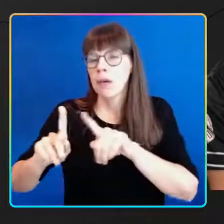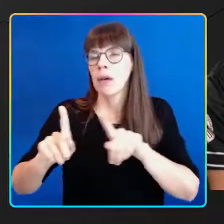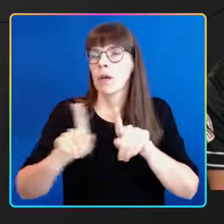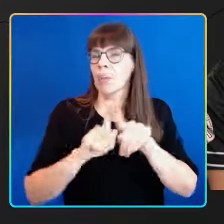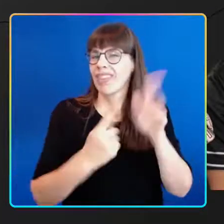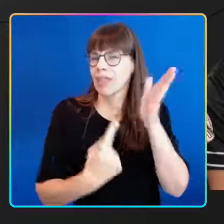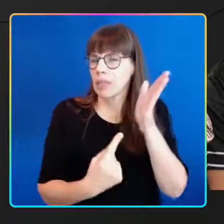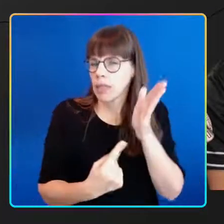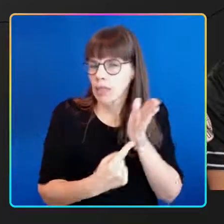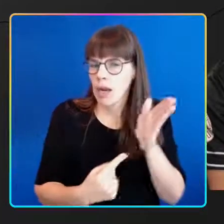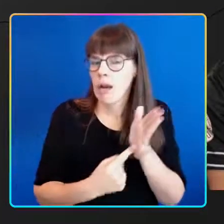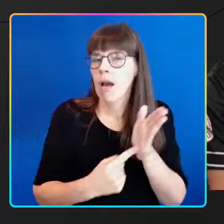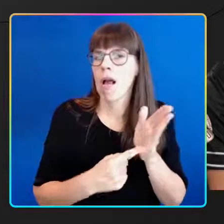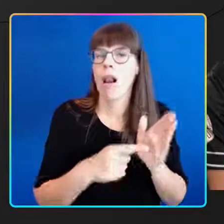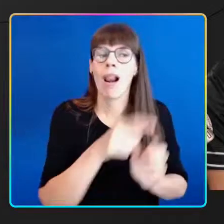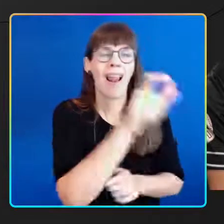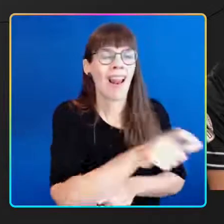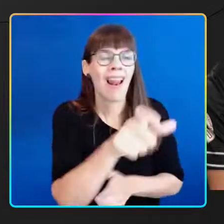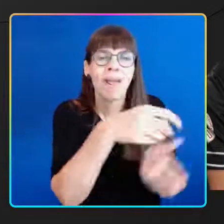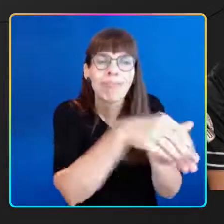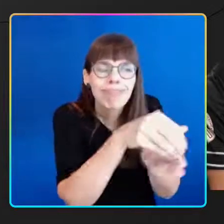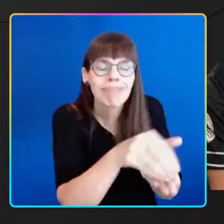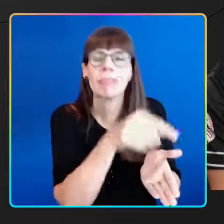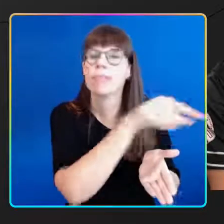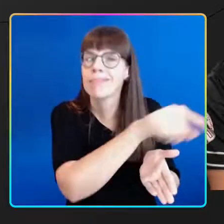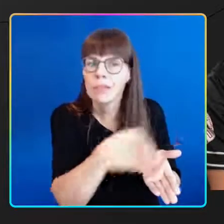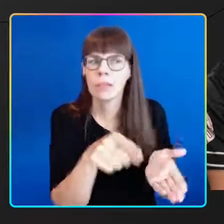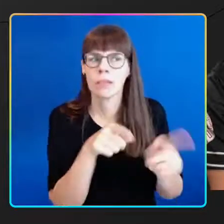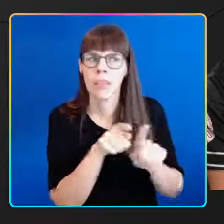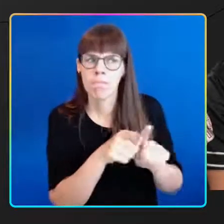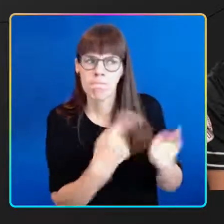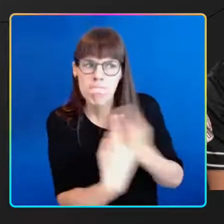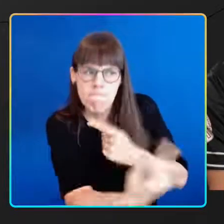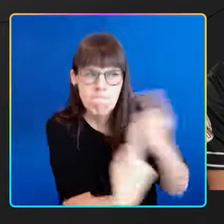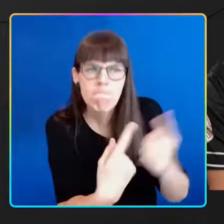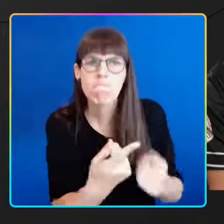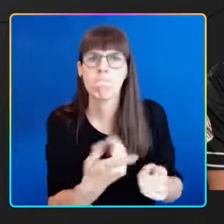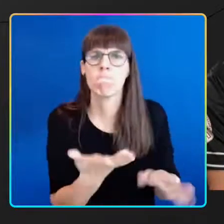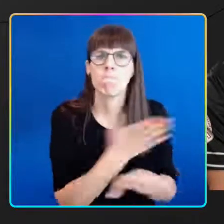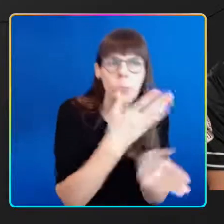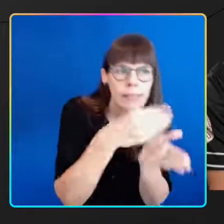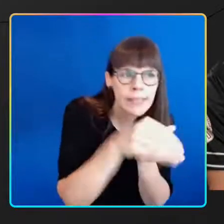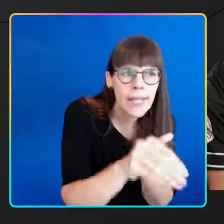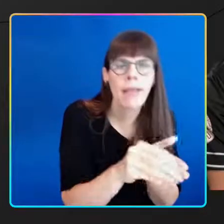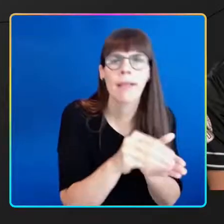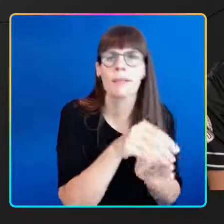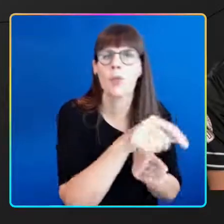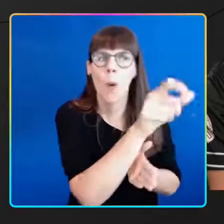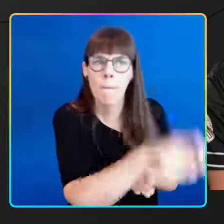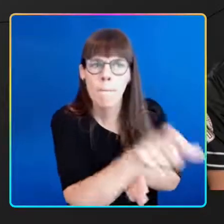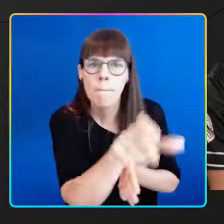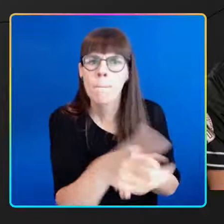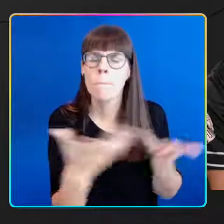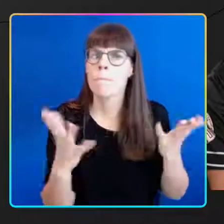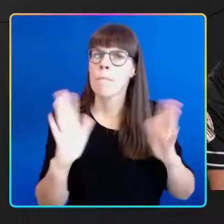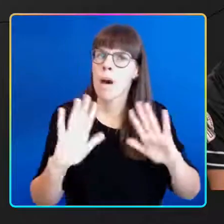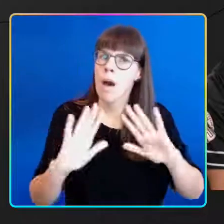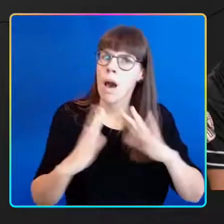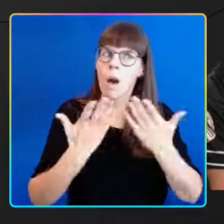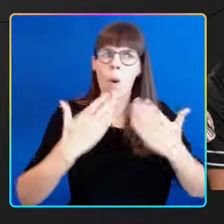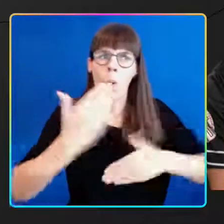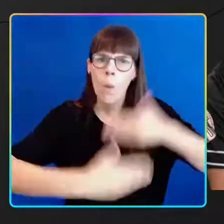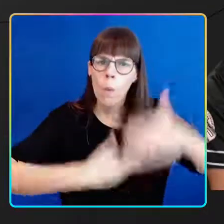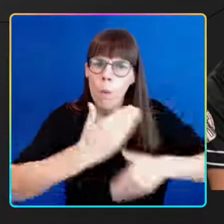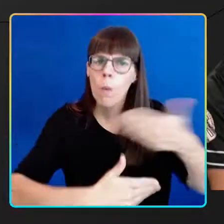with clients, so having maybe pre-sales or having some discussions with clients on how the projects are going, maybe creating